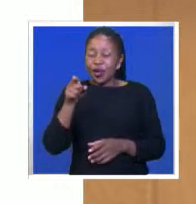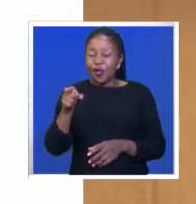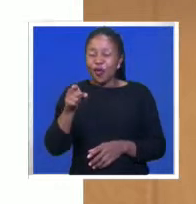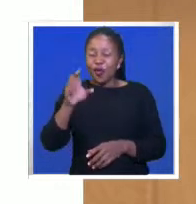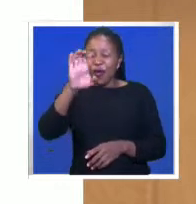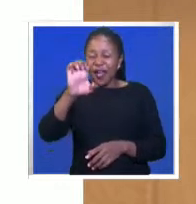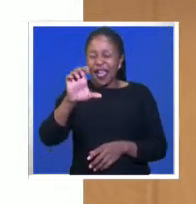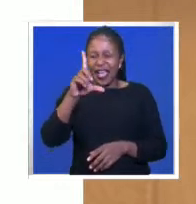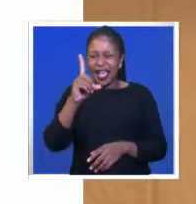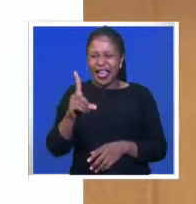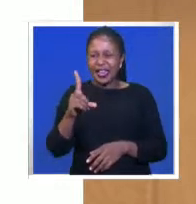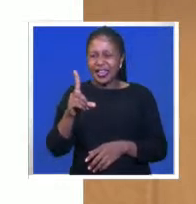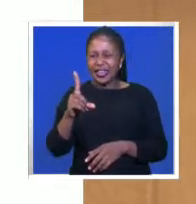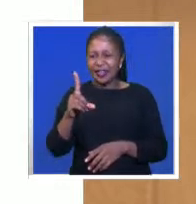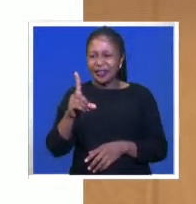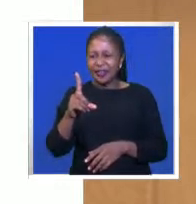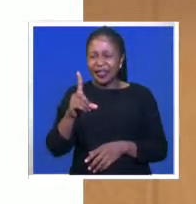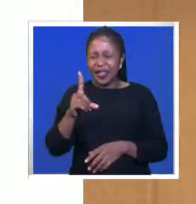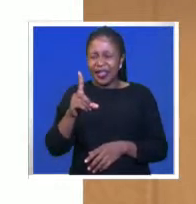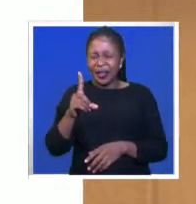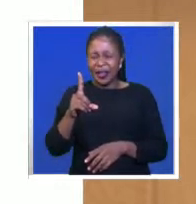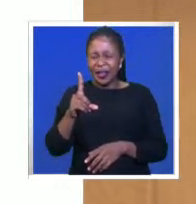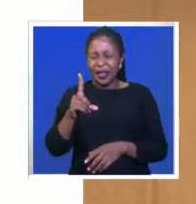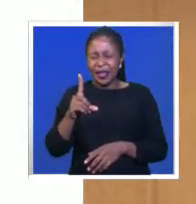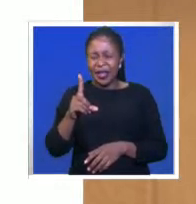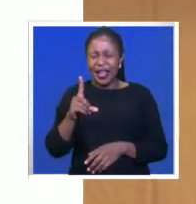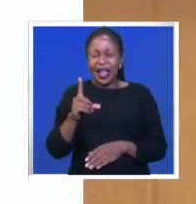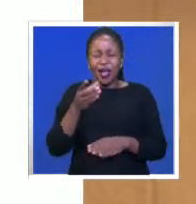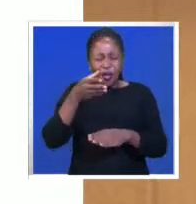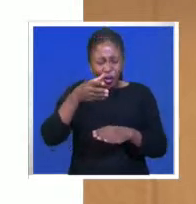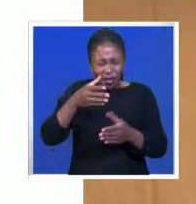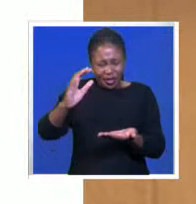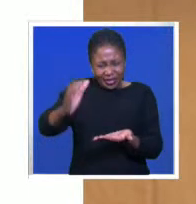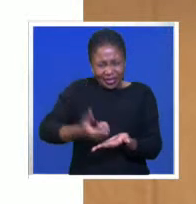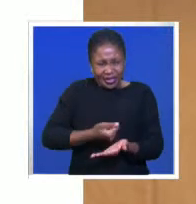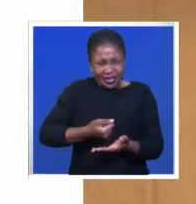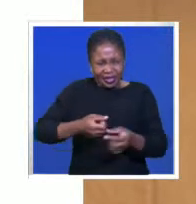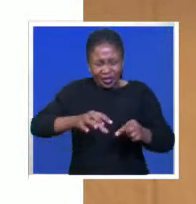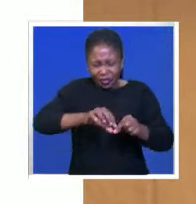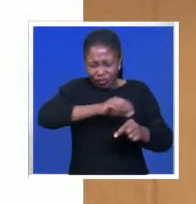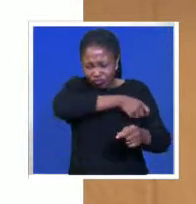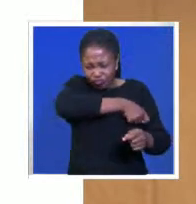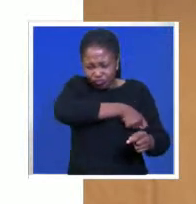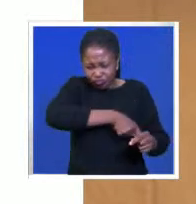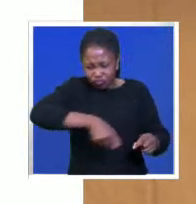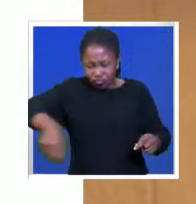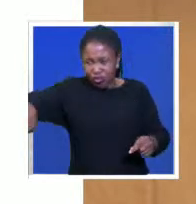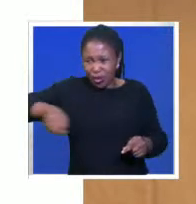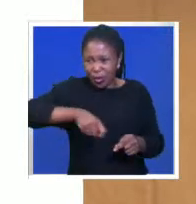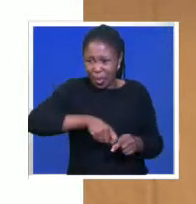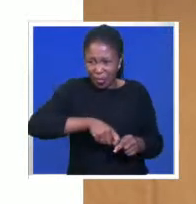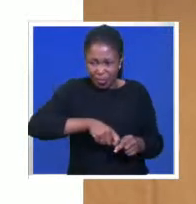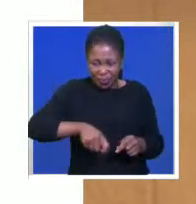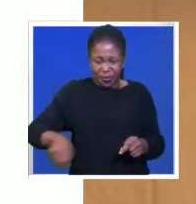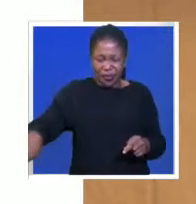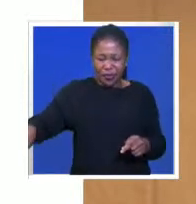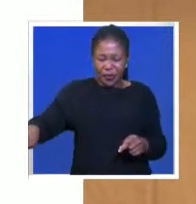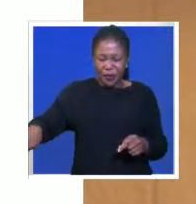knife, drew the corpse from the sack, and transported